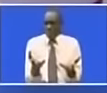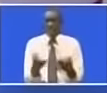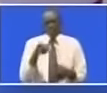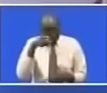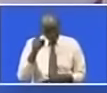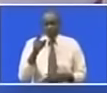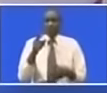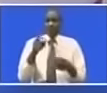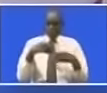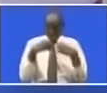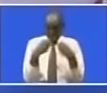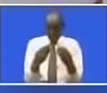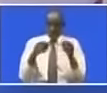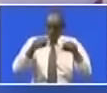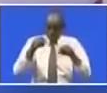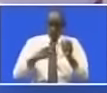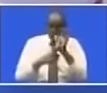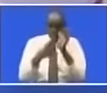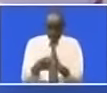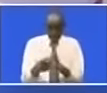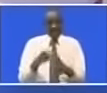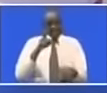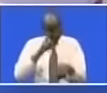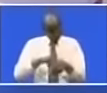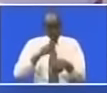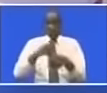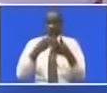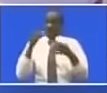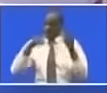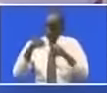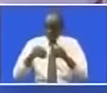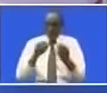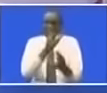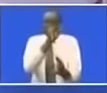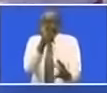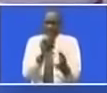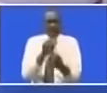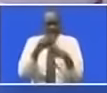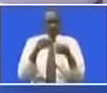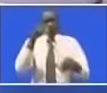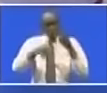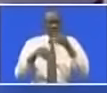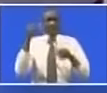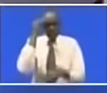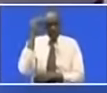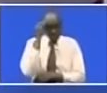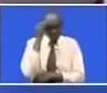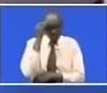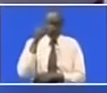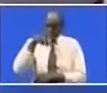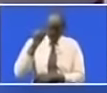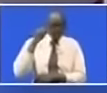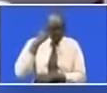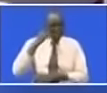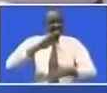you gave today, and I think in the run-up to the election, specifically to do with voter education. Do you think